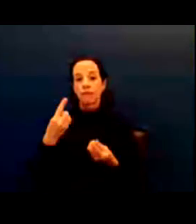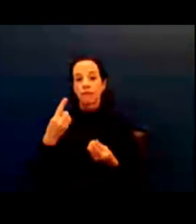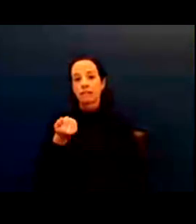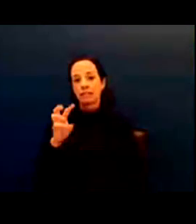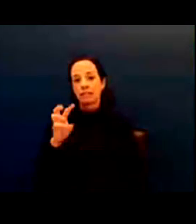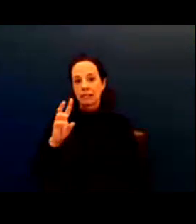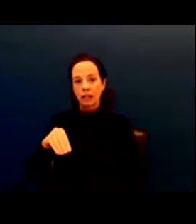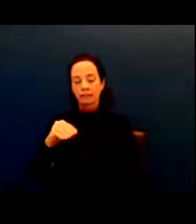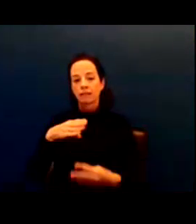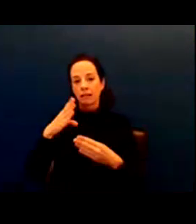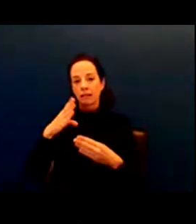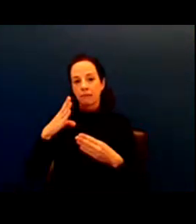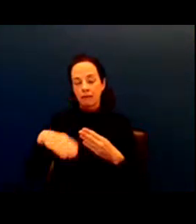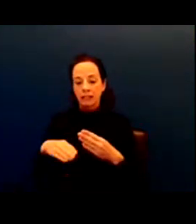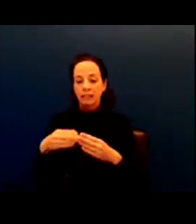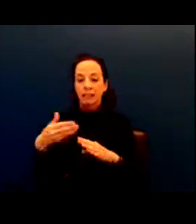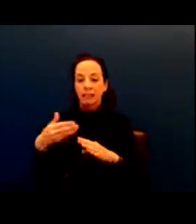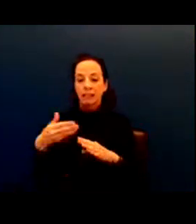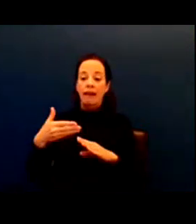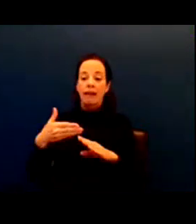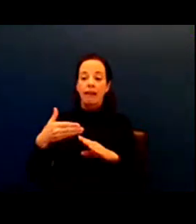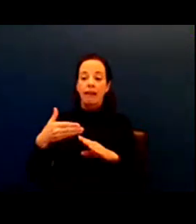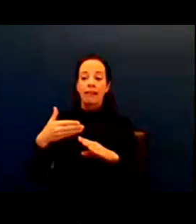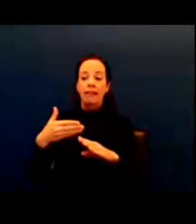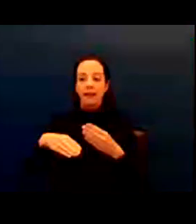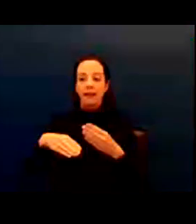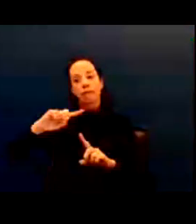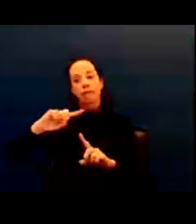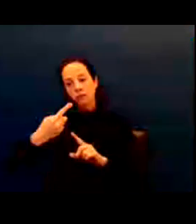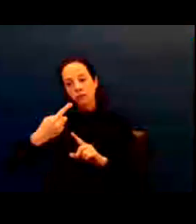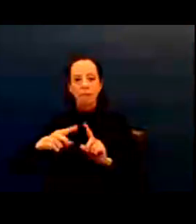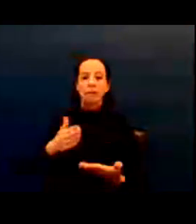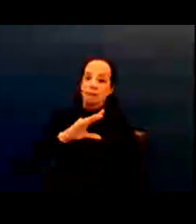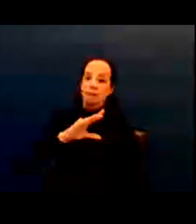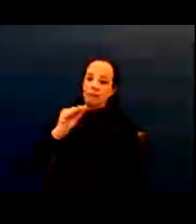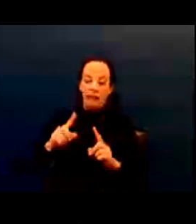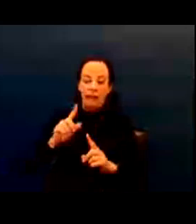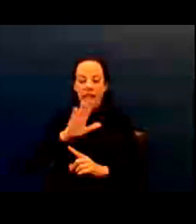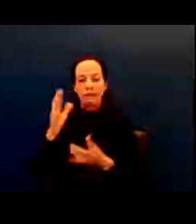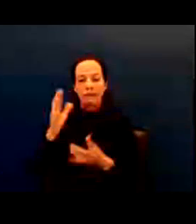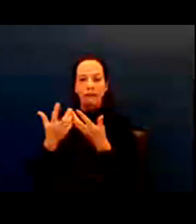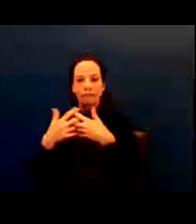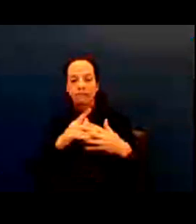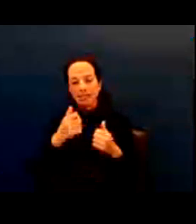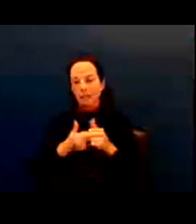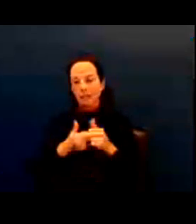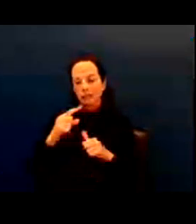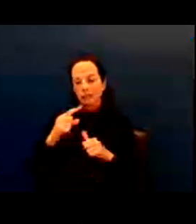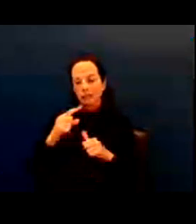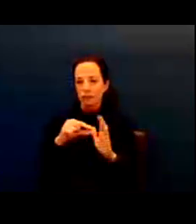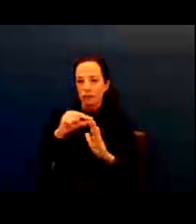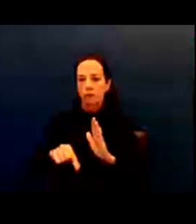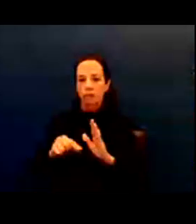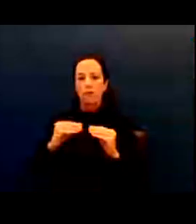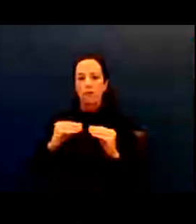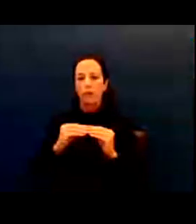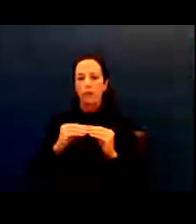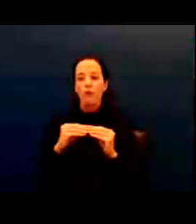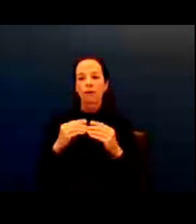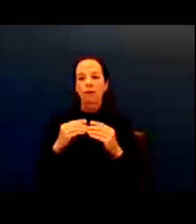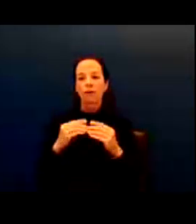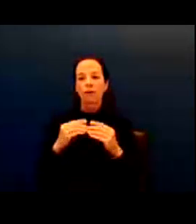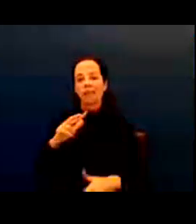our project milestones never align themselves such that most of them are in first quarter. They're in the later quarters. So given that, I think the